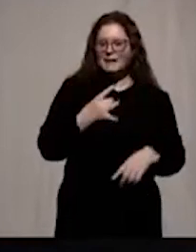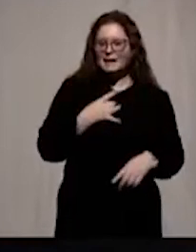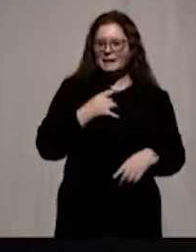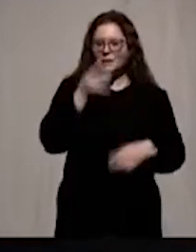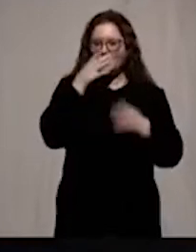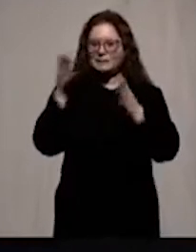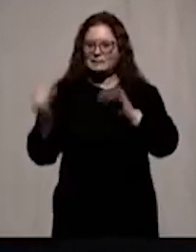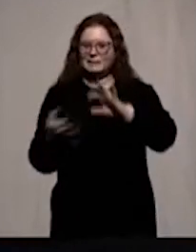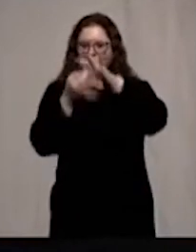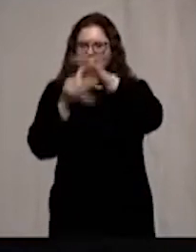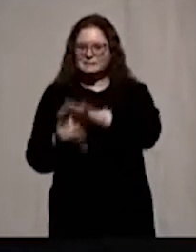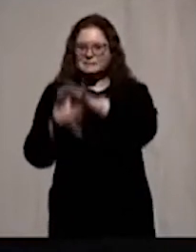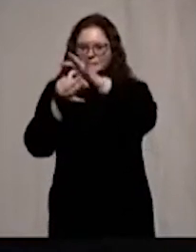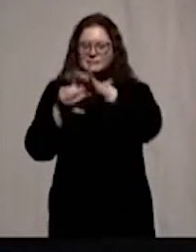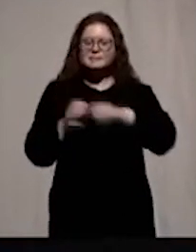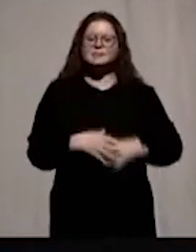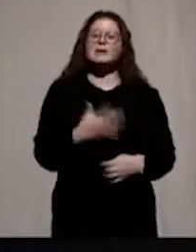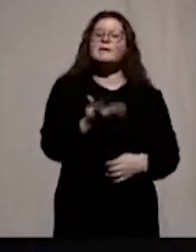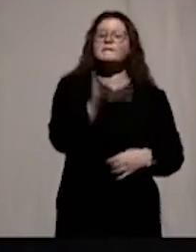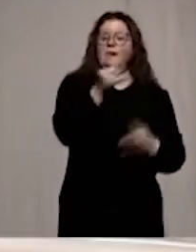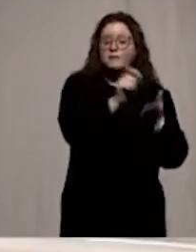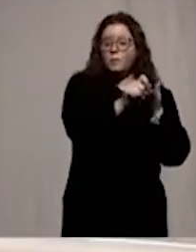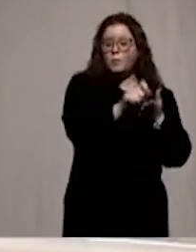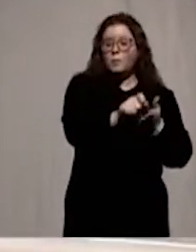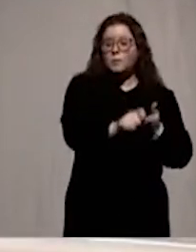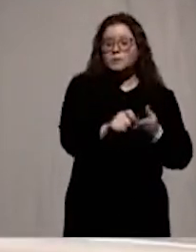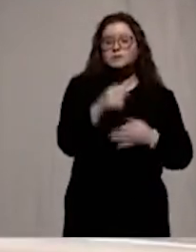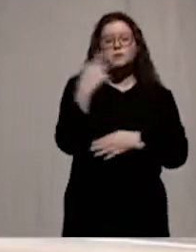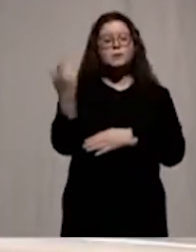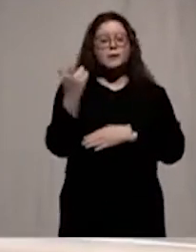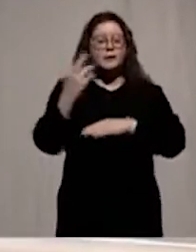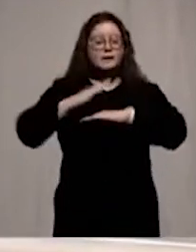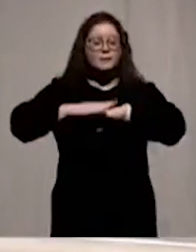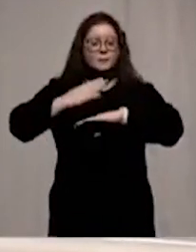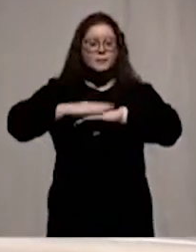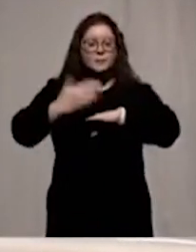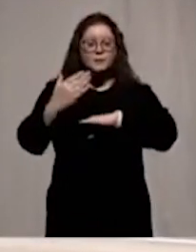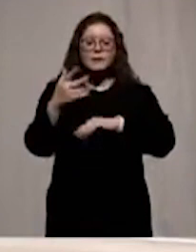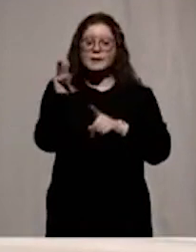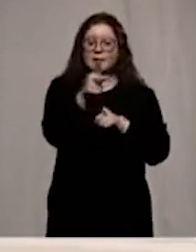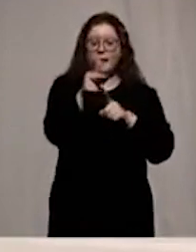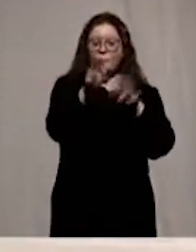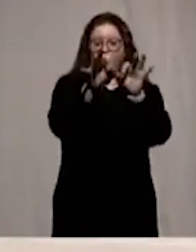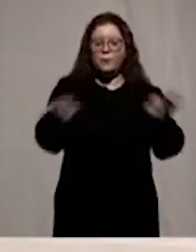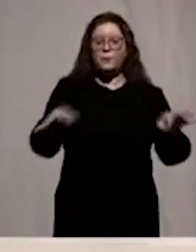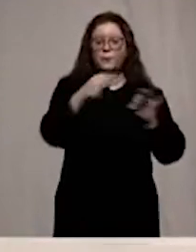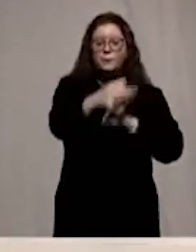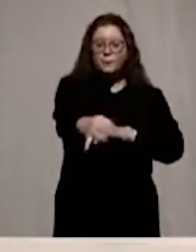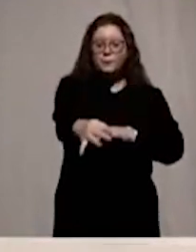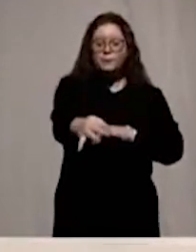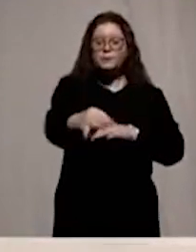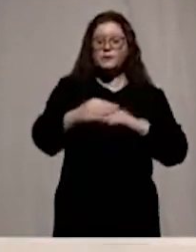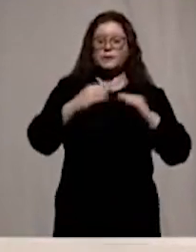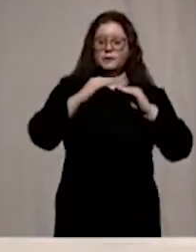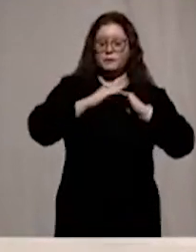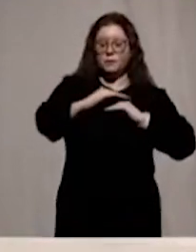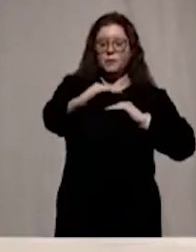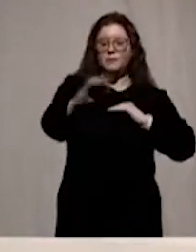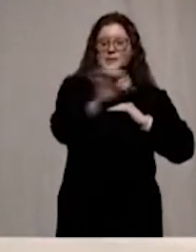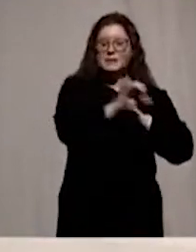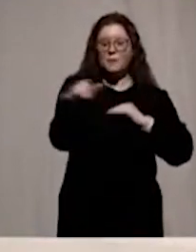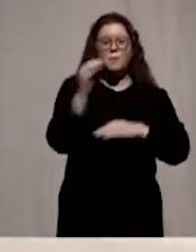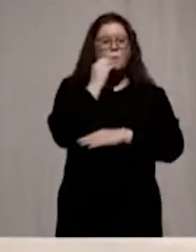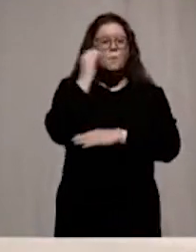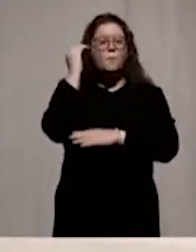wrote 5 little notebooks, gray computer, cameras on stands, carpet like the one at home, rows and